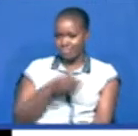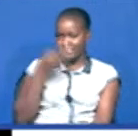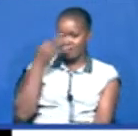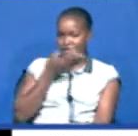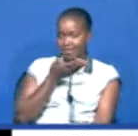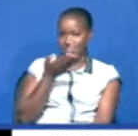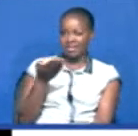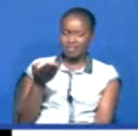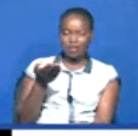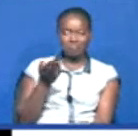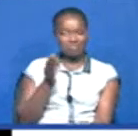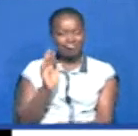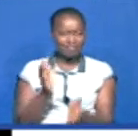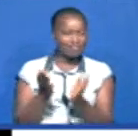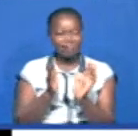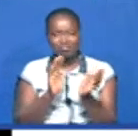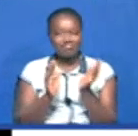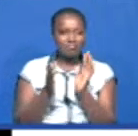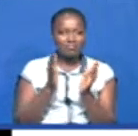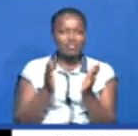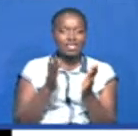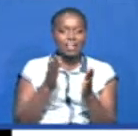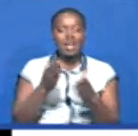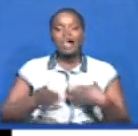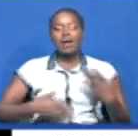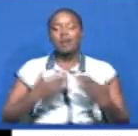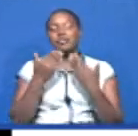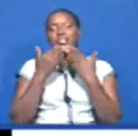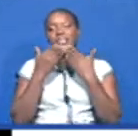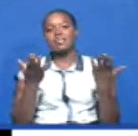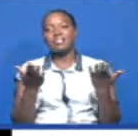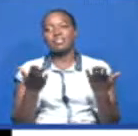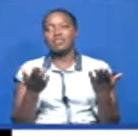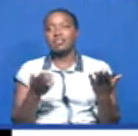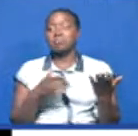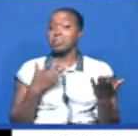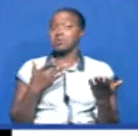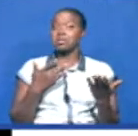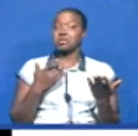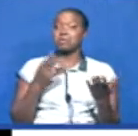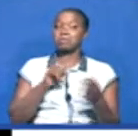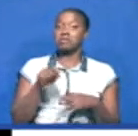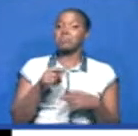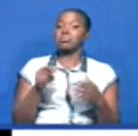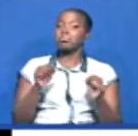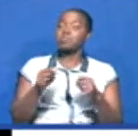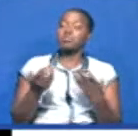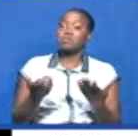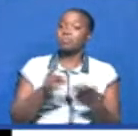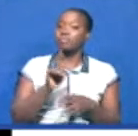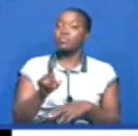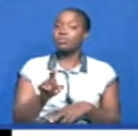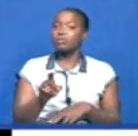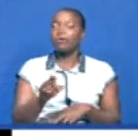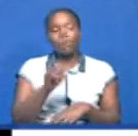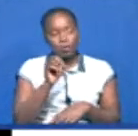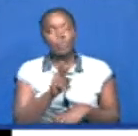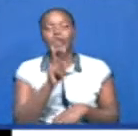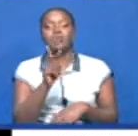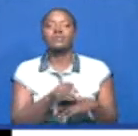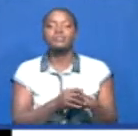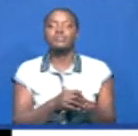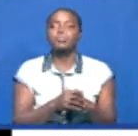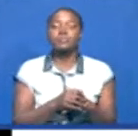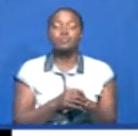are not very enthusiastic. Am I right, or my assessment is wrong? It's wrong.